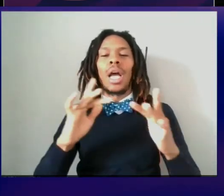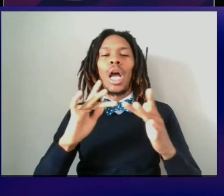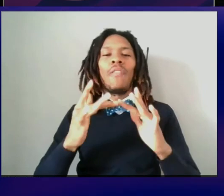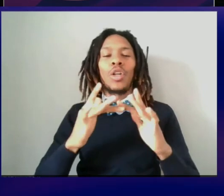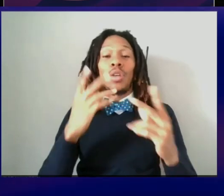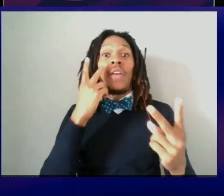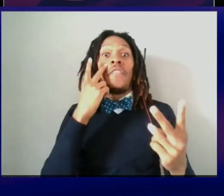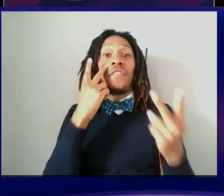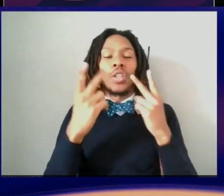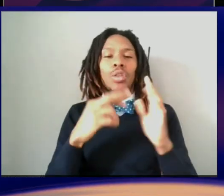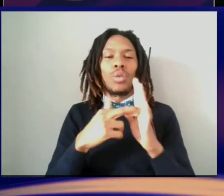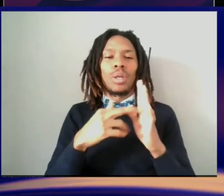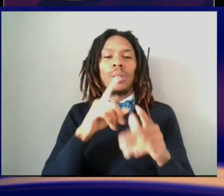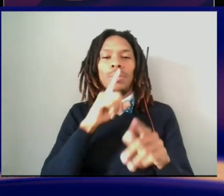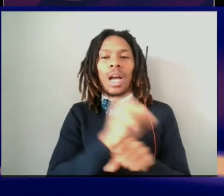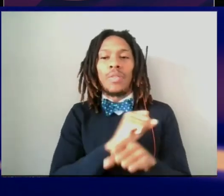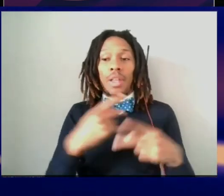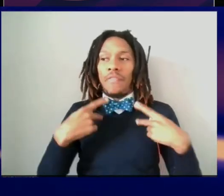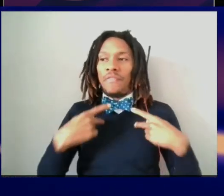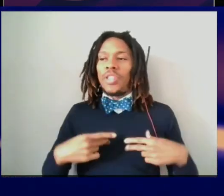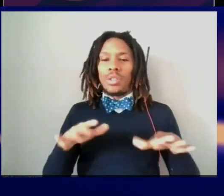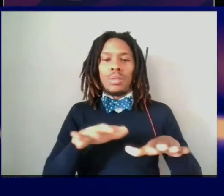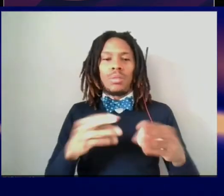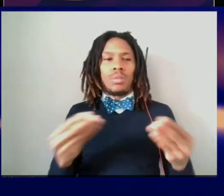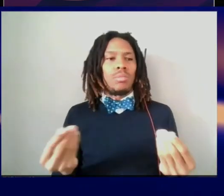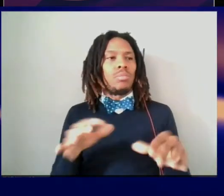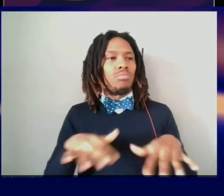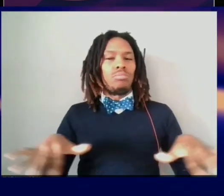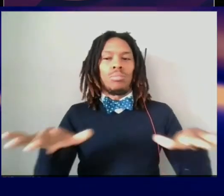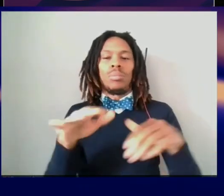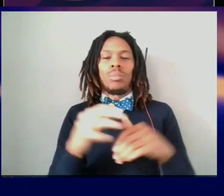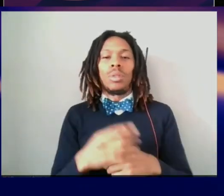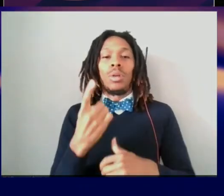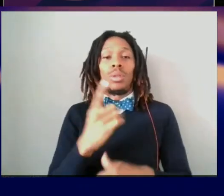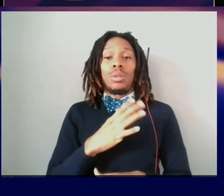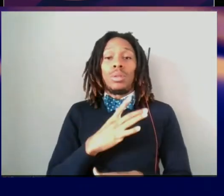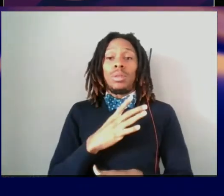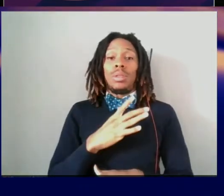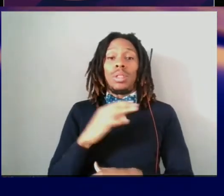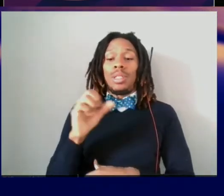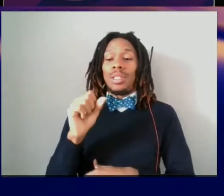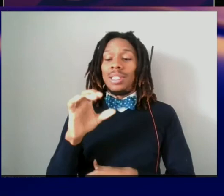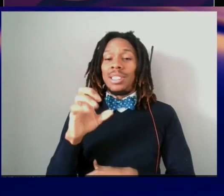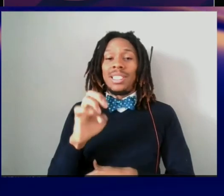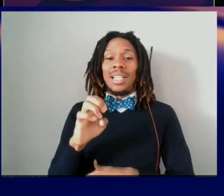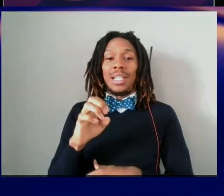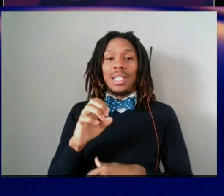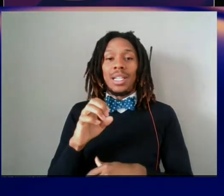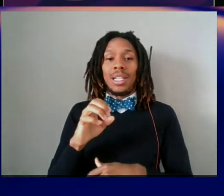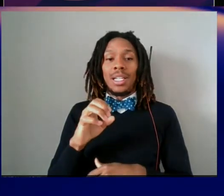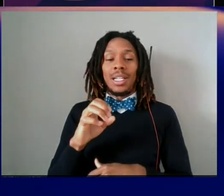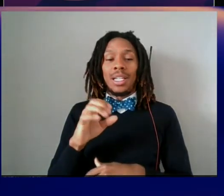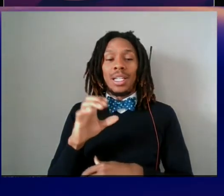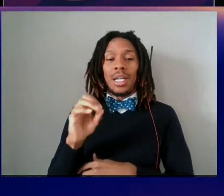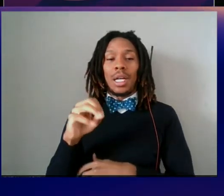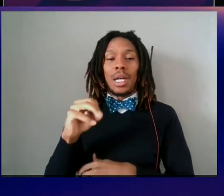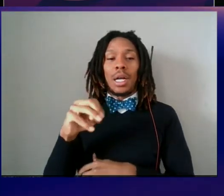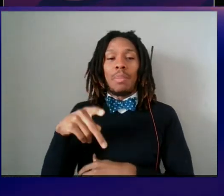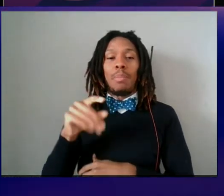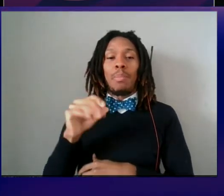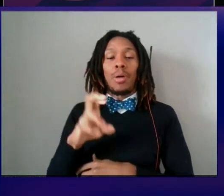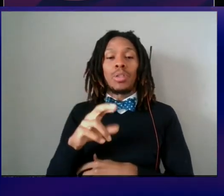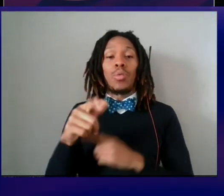representation of the physical environment. And what's really cool about the scene composer here is once you build the scene out, you can